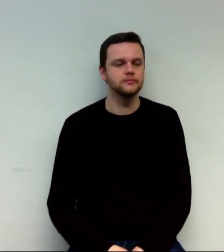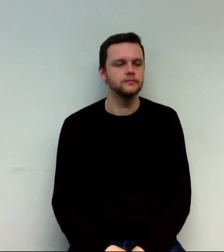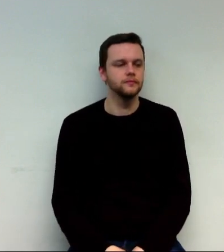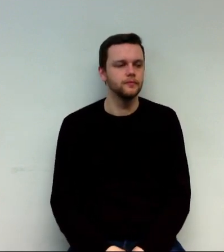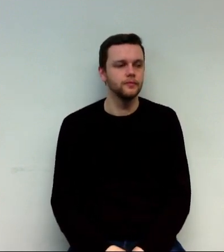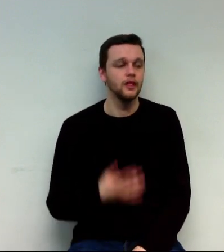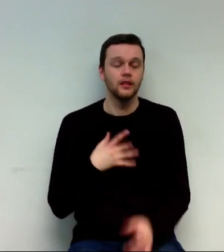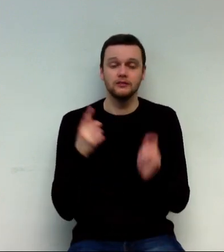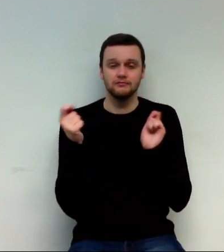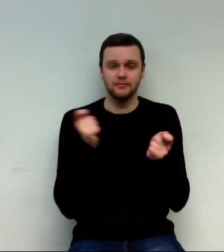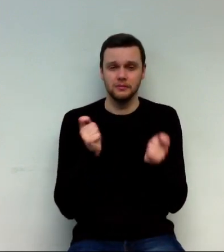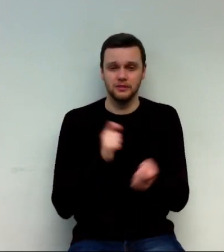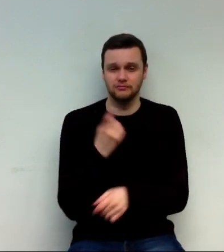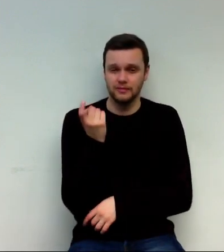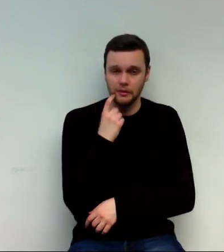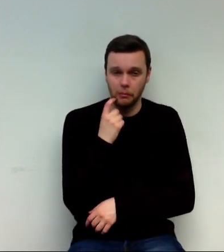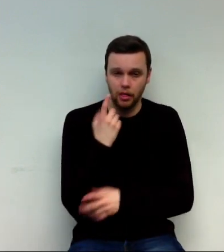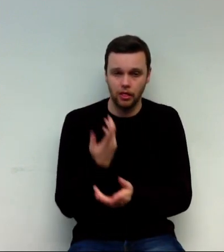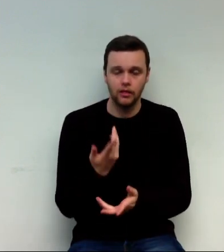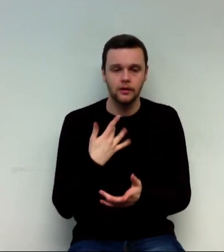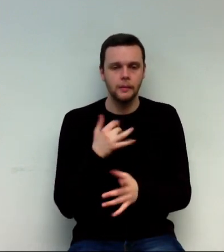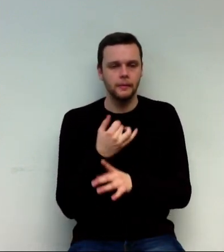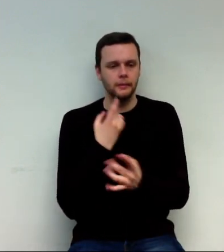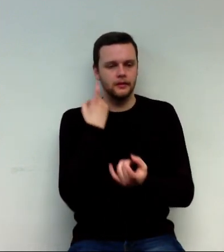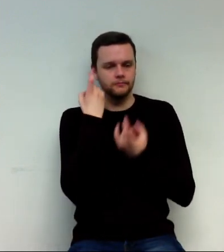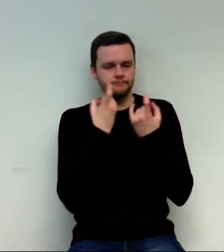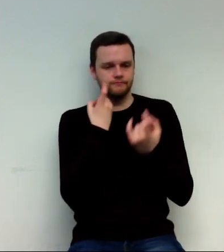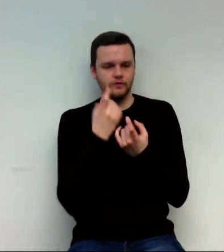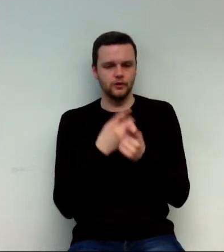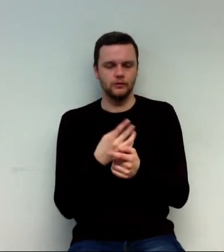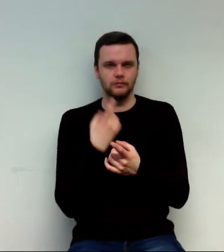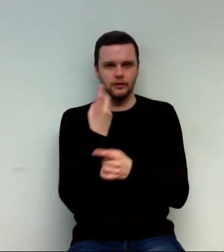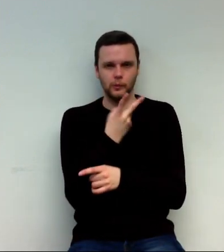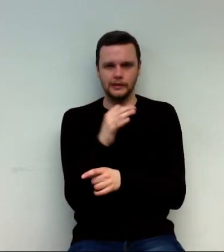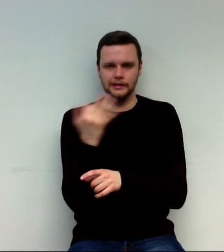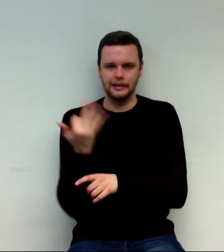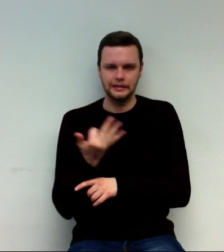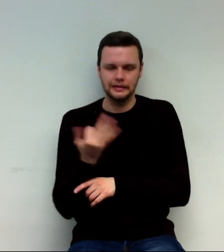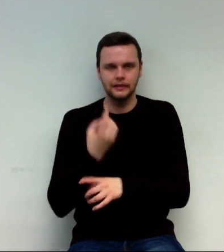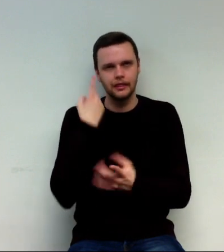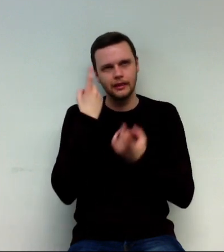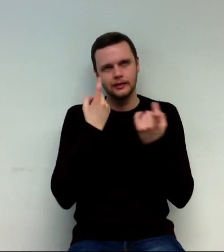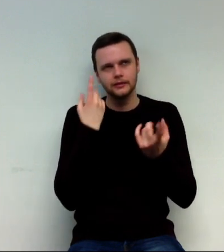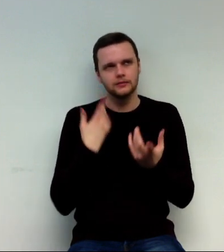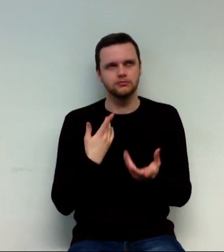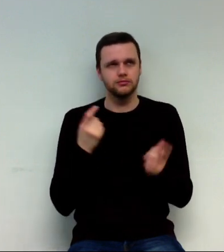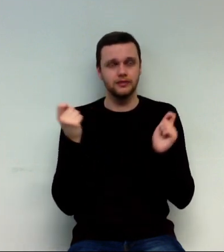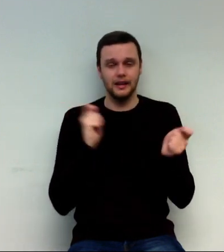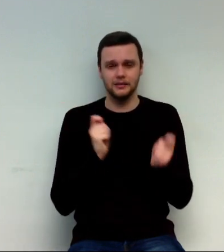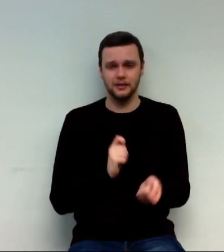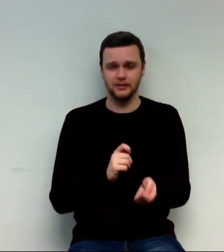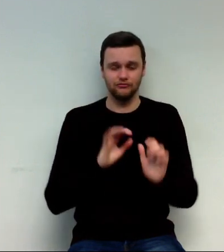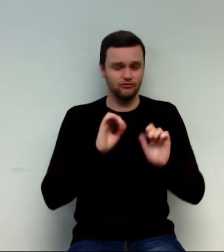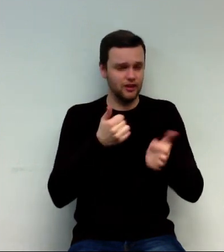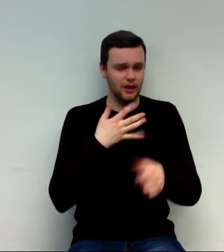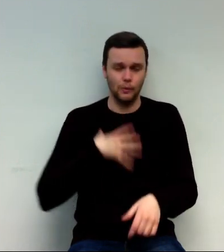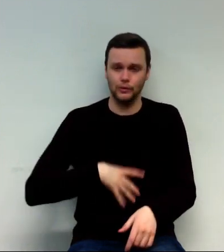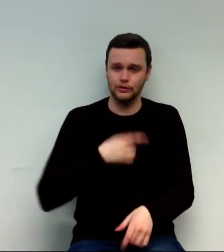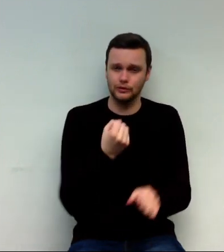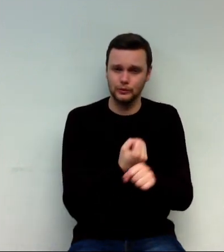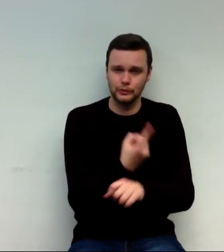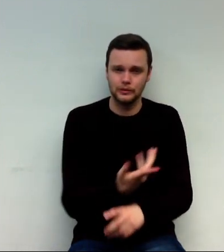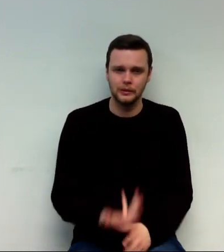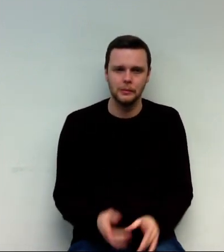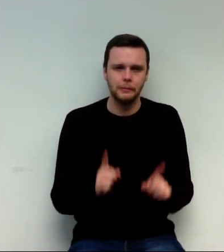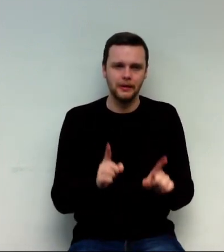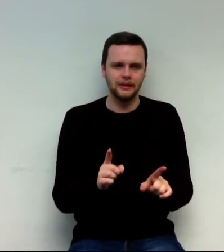are really simple, and they maybe you're looking at your show for 2019 and you're thinking, these adaptations are great and I'd love to be able to do it, but I can't